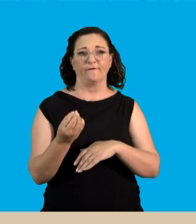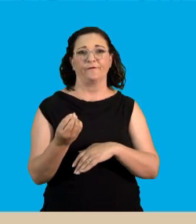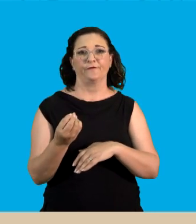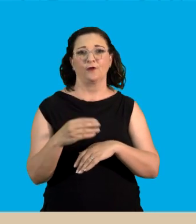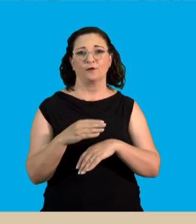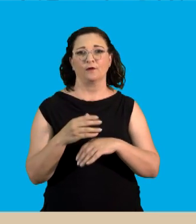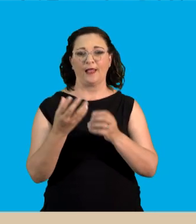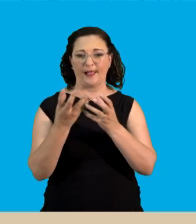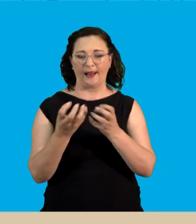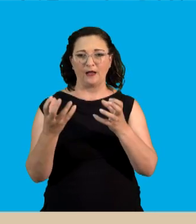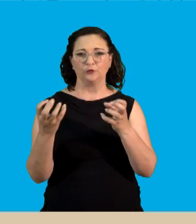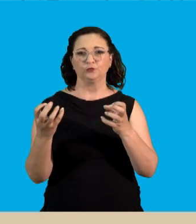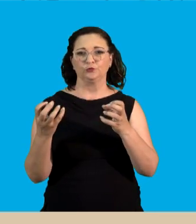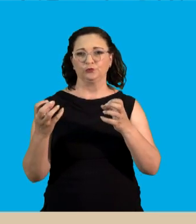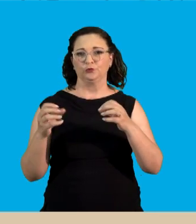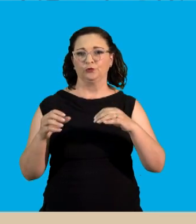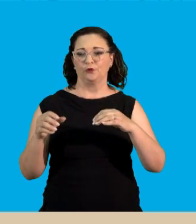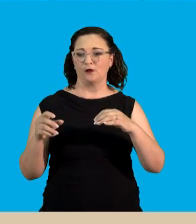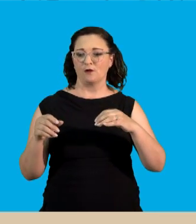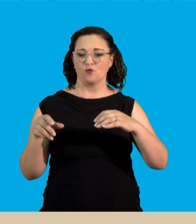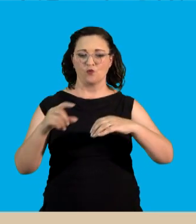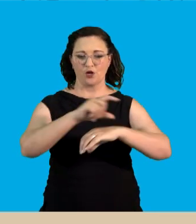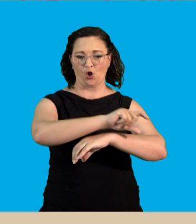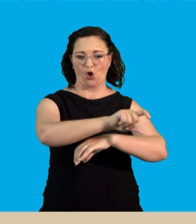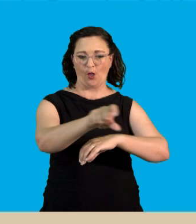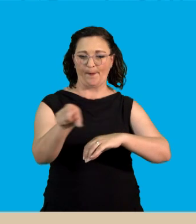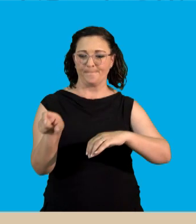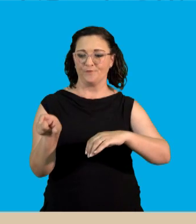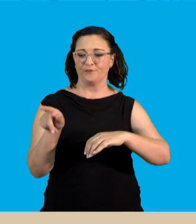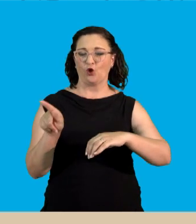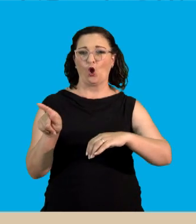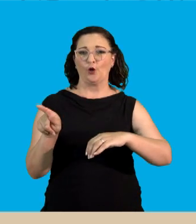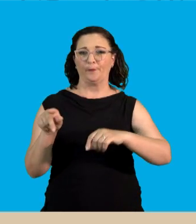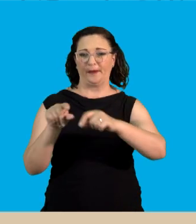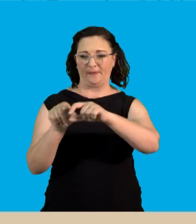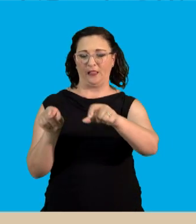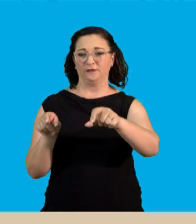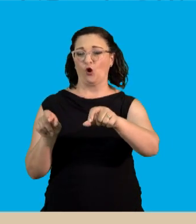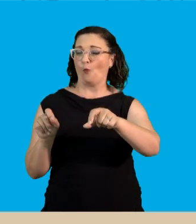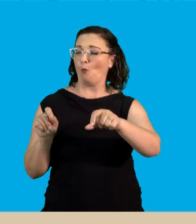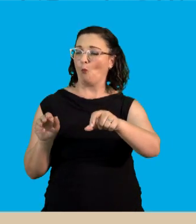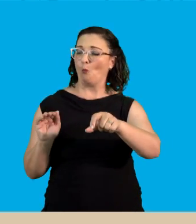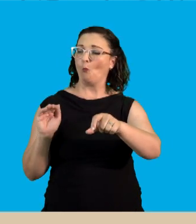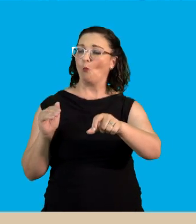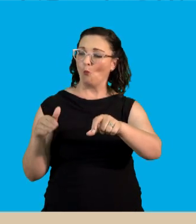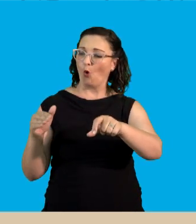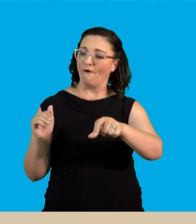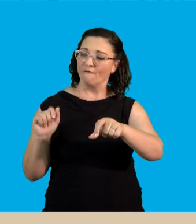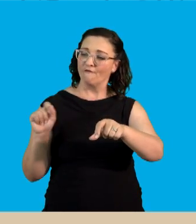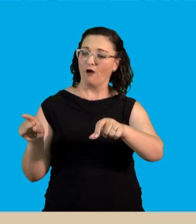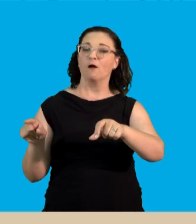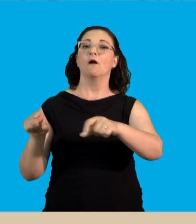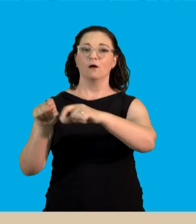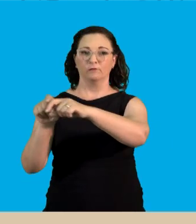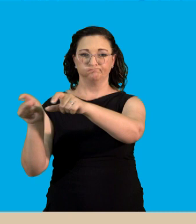belt, okay? We also have an Oort cloud, and scientists believe that just after the Kuiper belt, further away, this is where we're